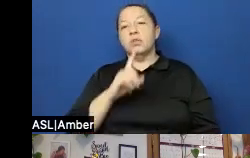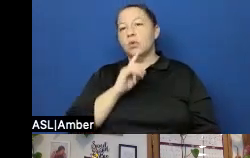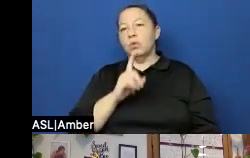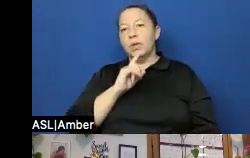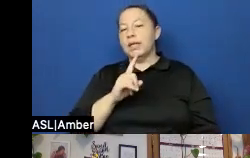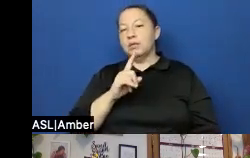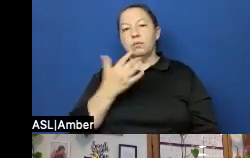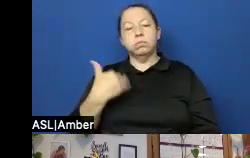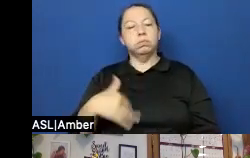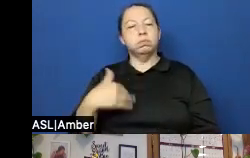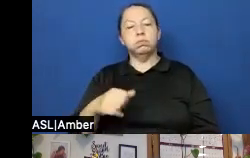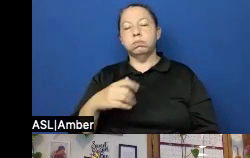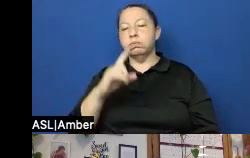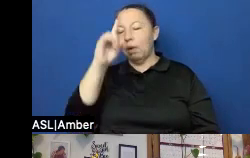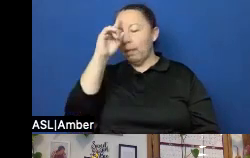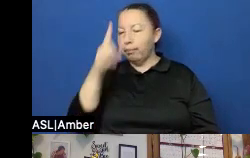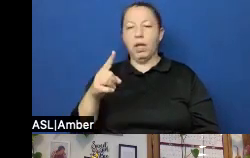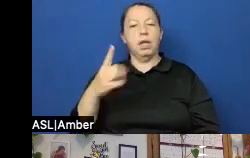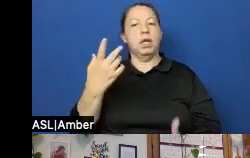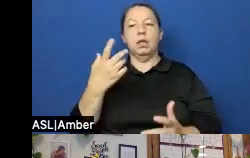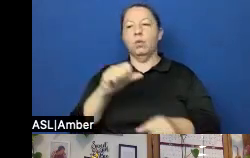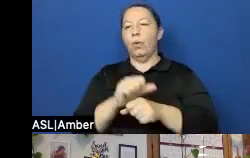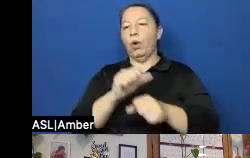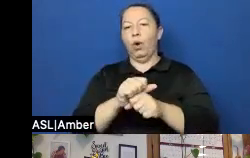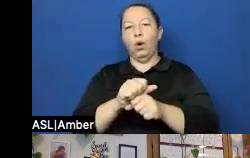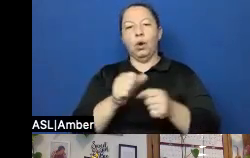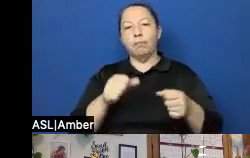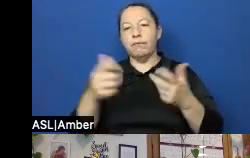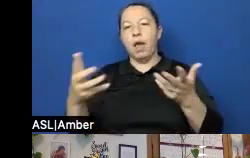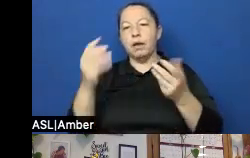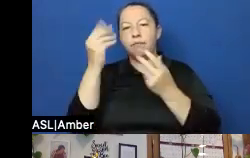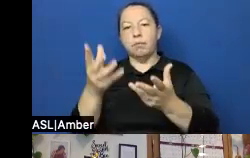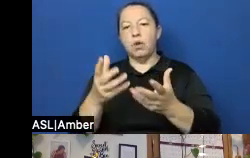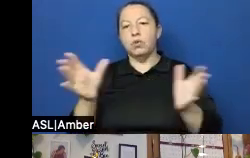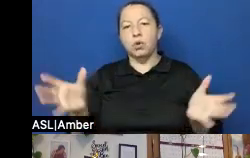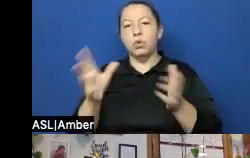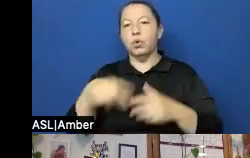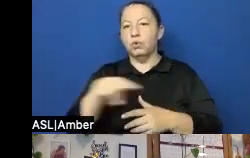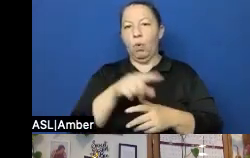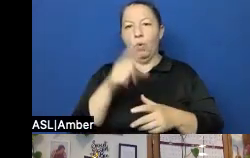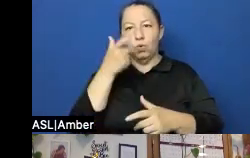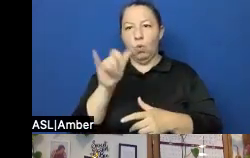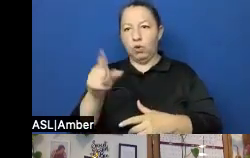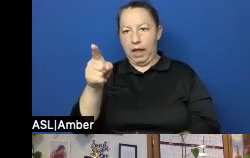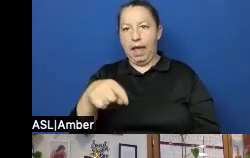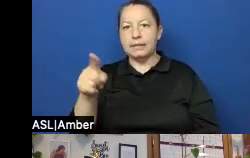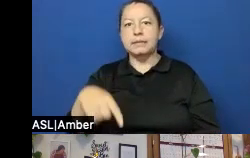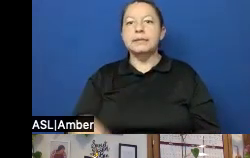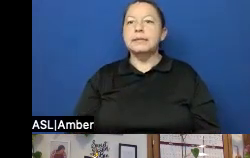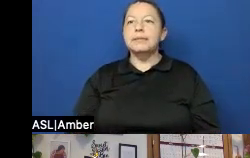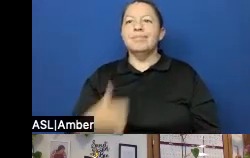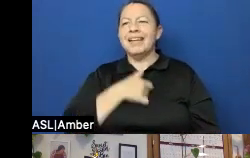job of delivering the information. So I encourage you to watch that if you get a chance, okay? And my apologies if